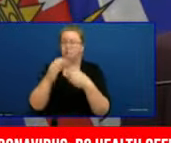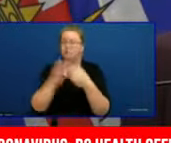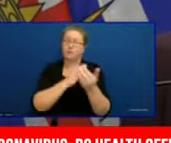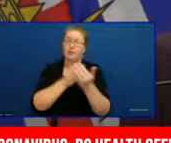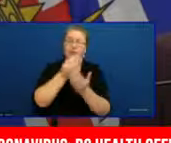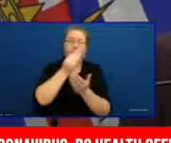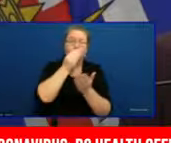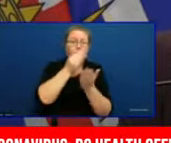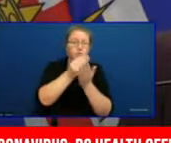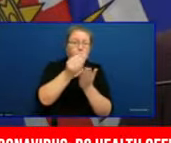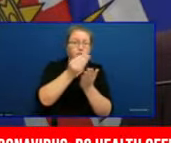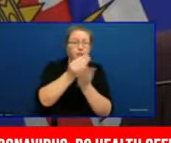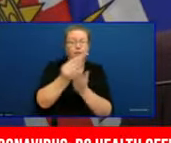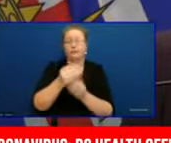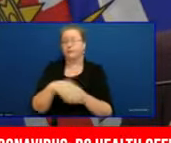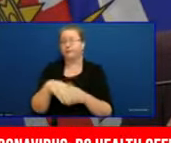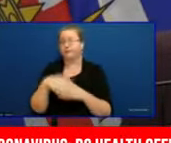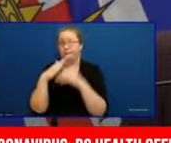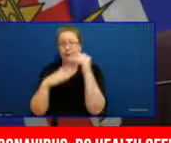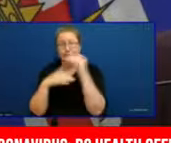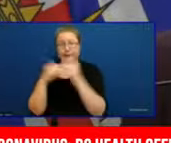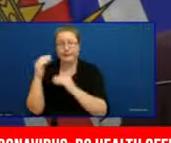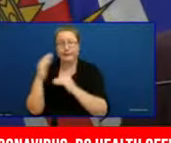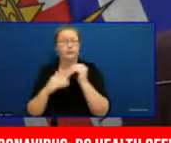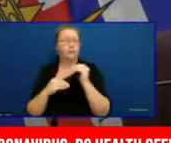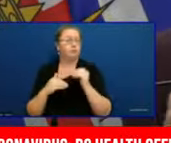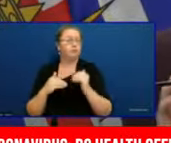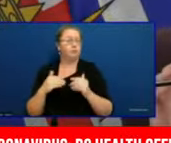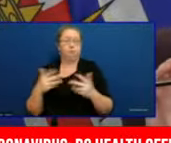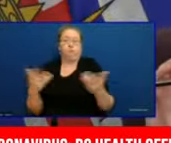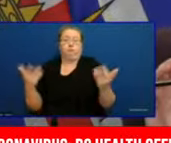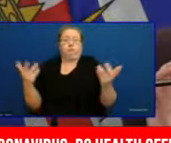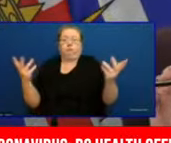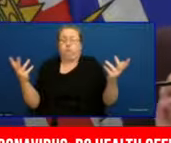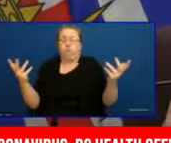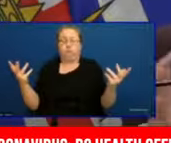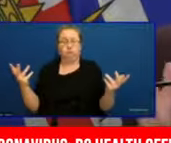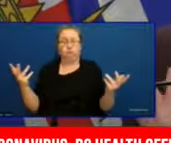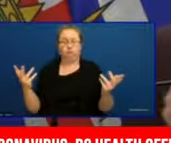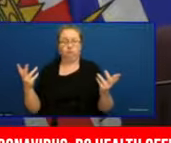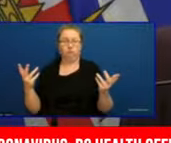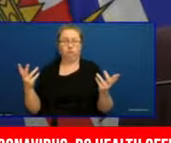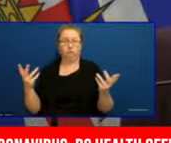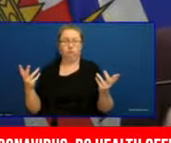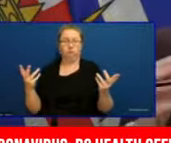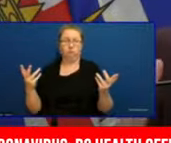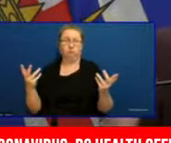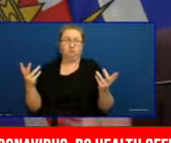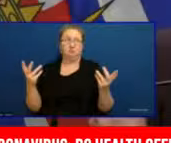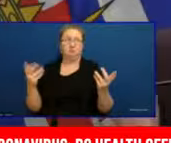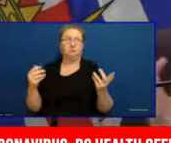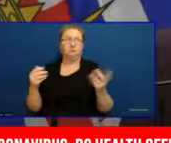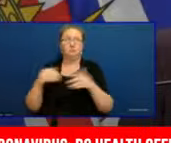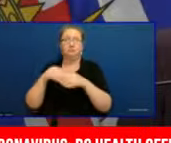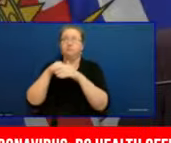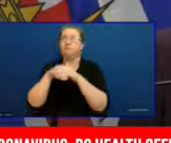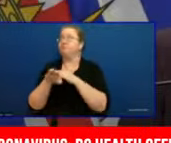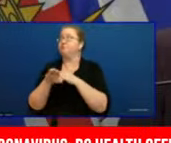indoor public places, whether that's a building, a shopping, retail outlet, whether it